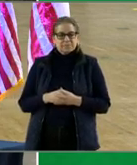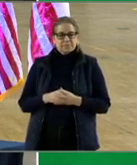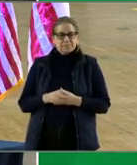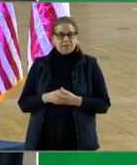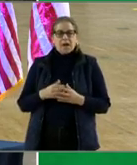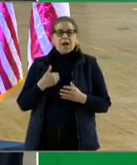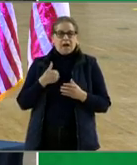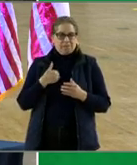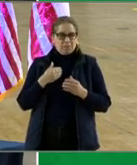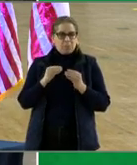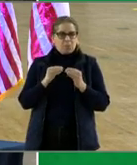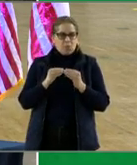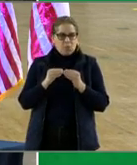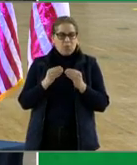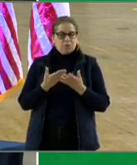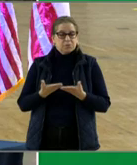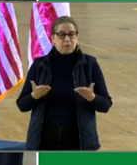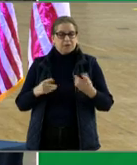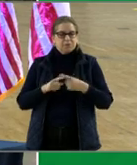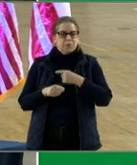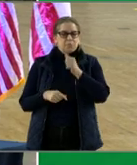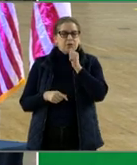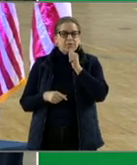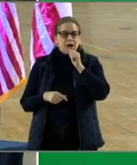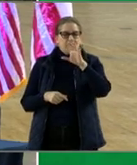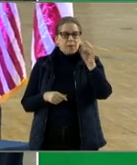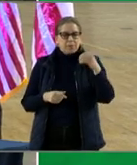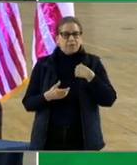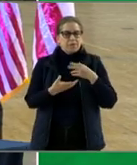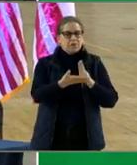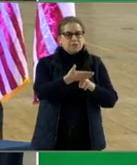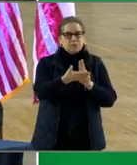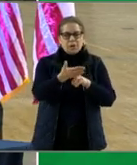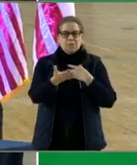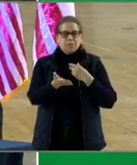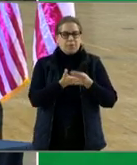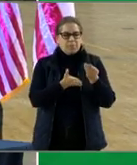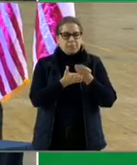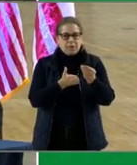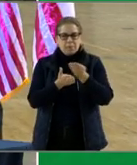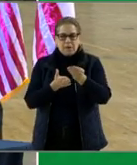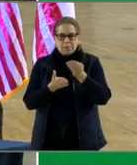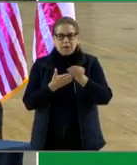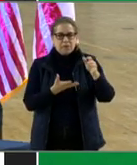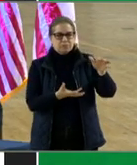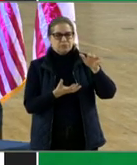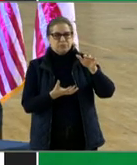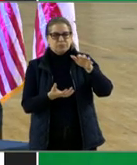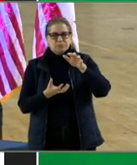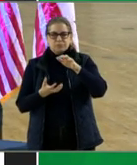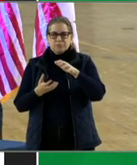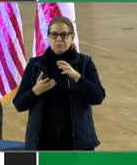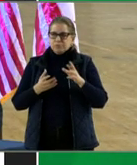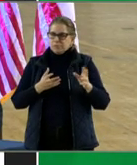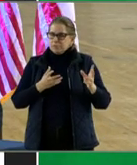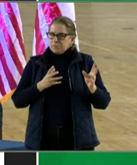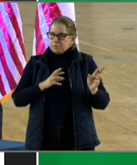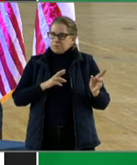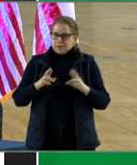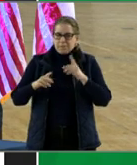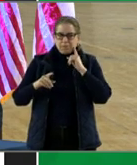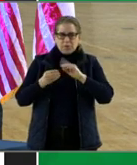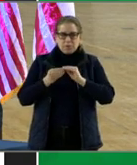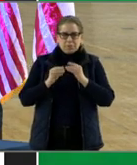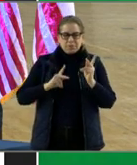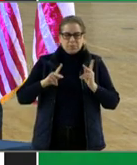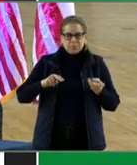Office of Contract Procurement. So as we look towards medical surge, we're also looking to fill in some of the